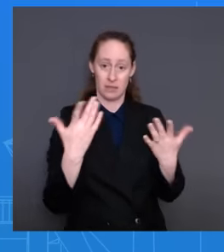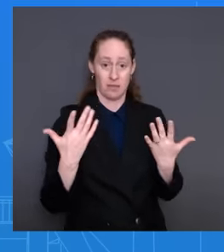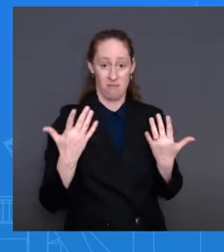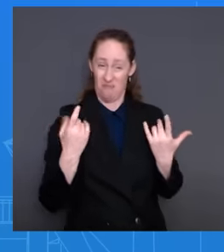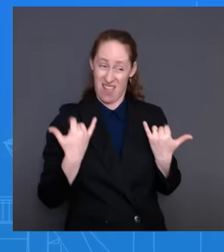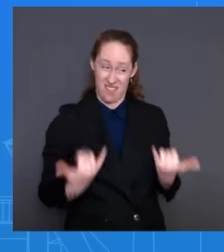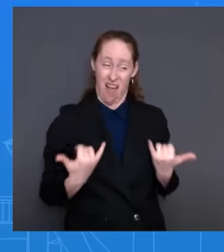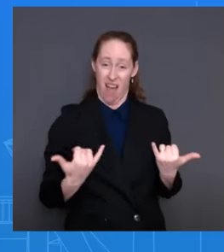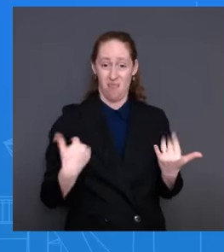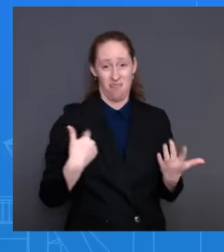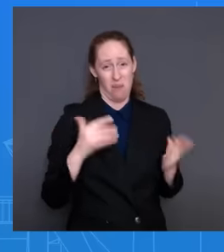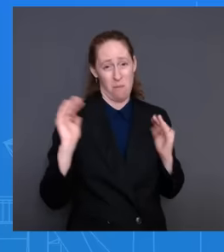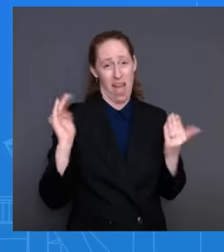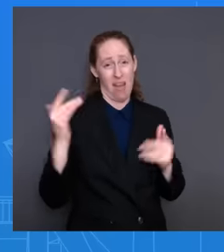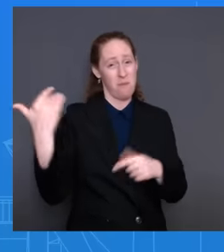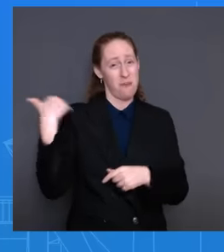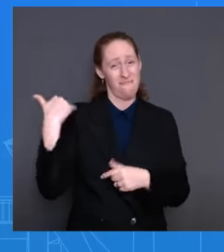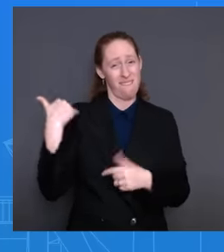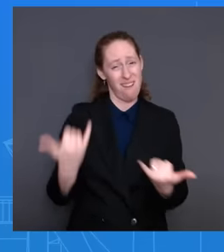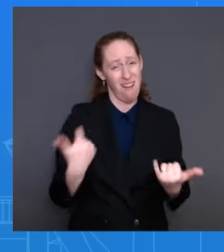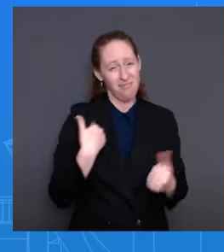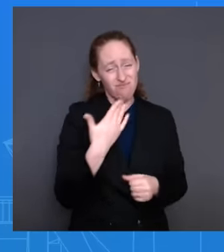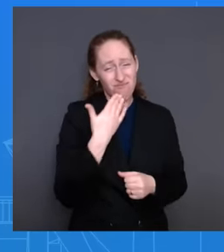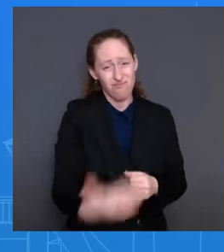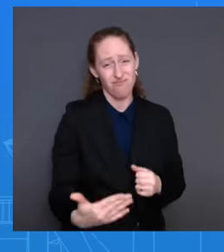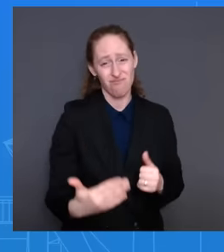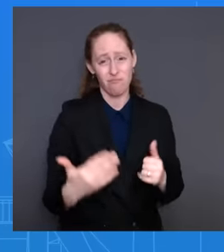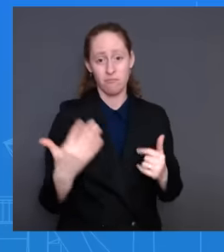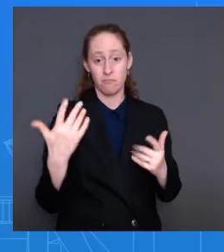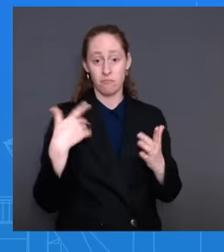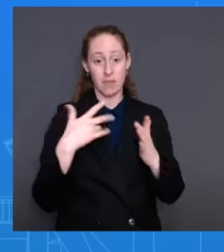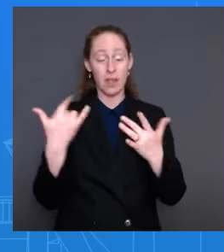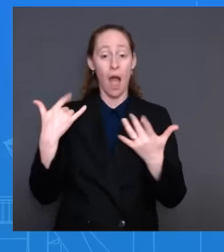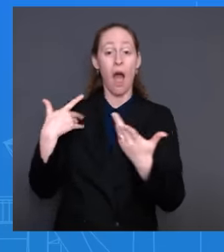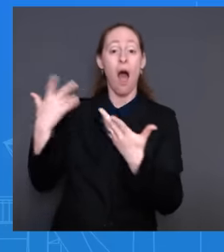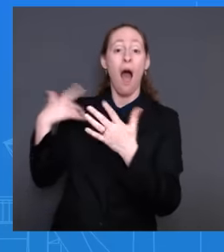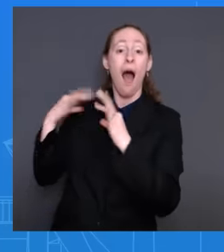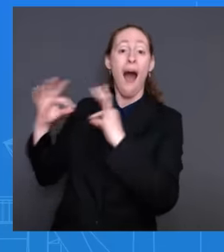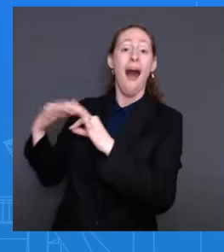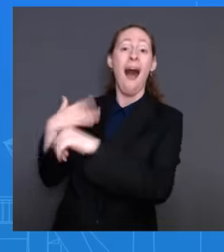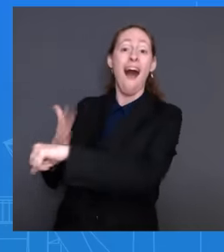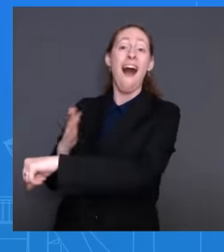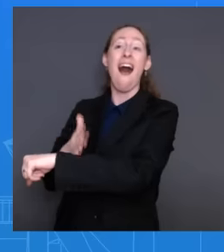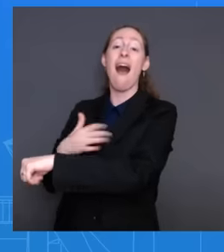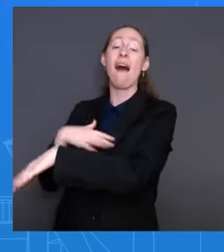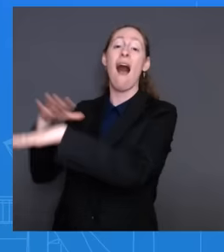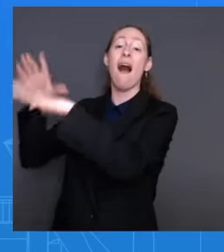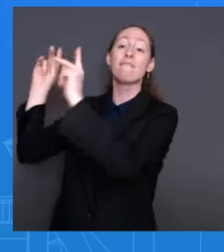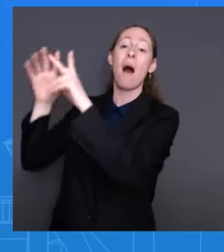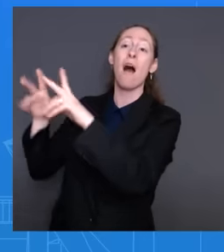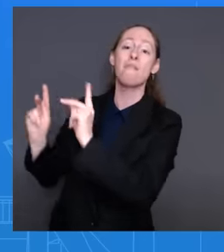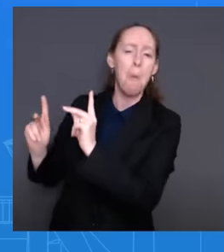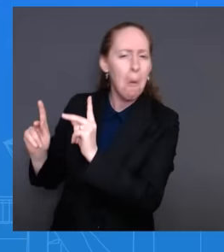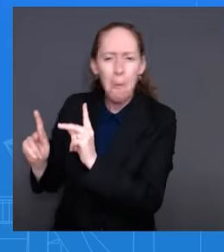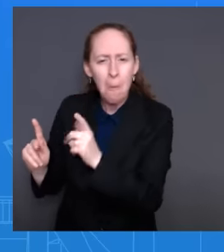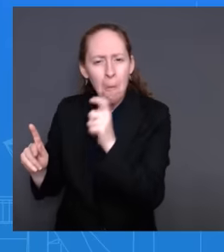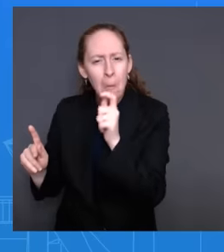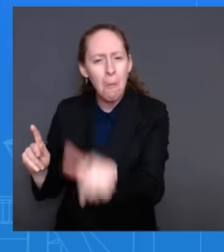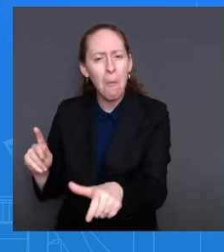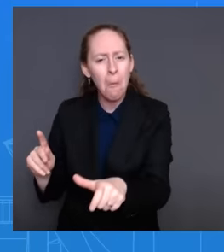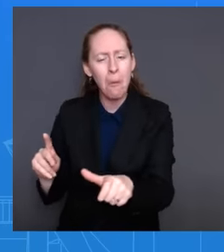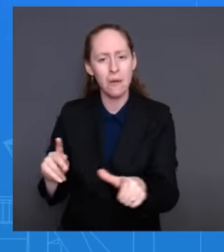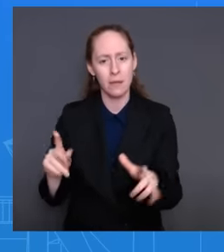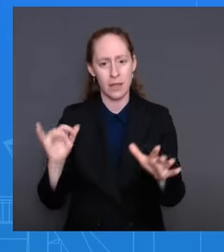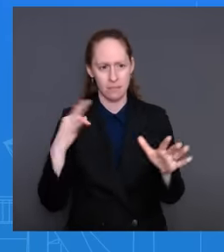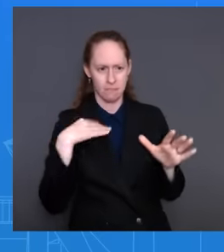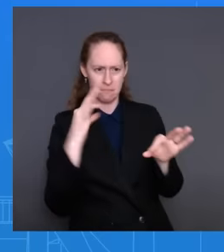those gains, if we make the right decisions going forward. And so that's what he will continue to do. It's certainly what we'll continue to do in serving him.